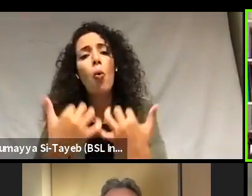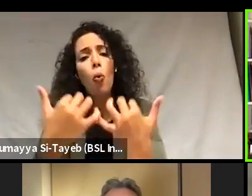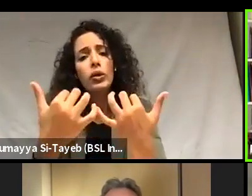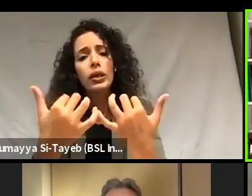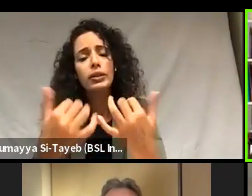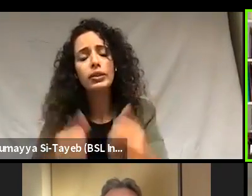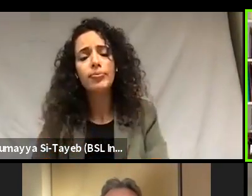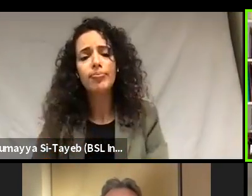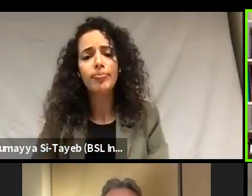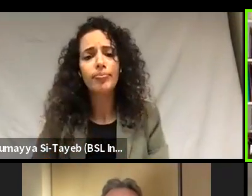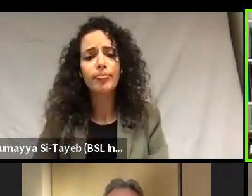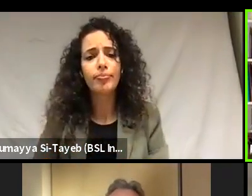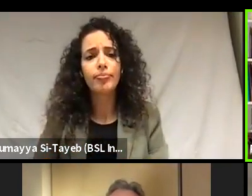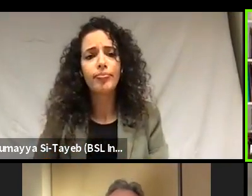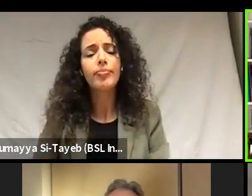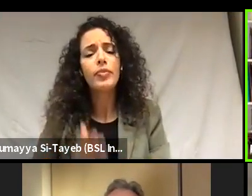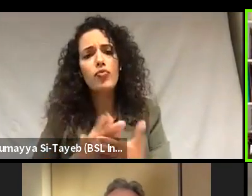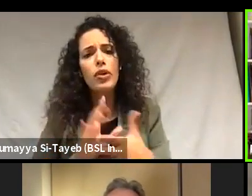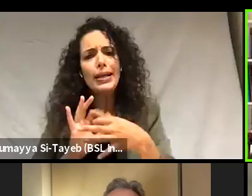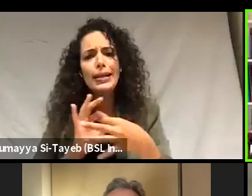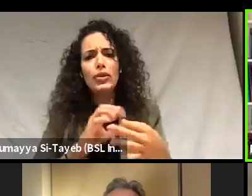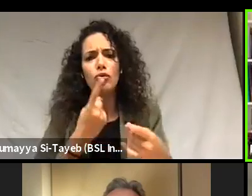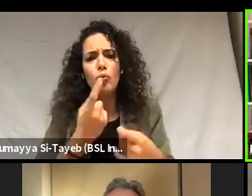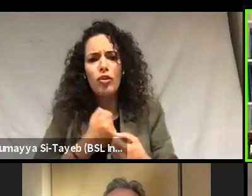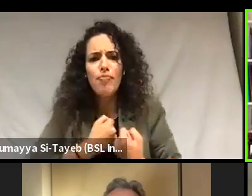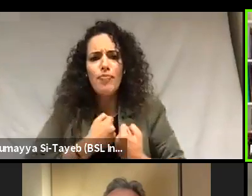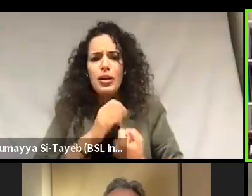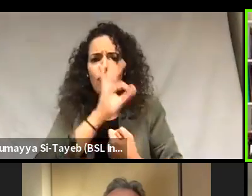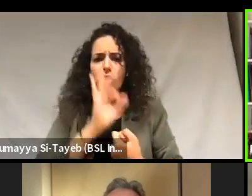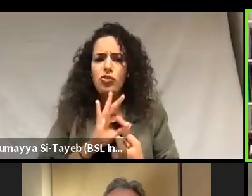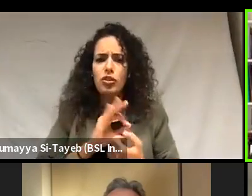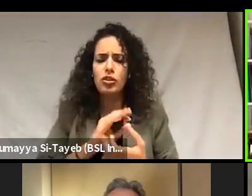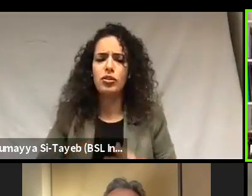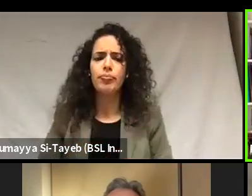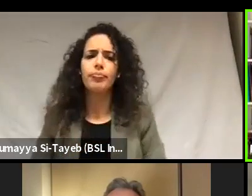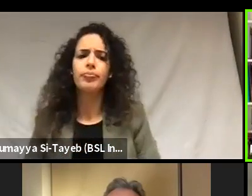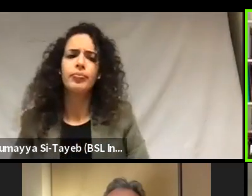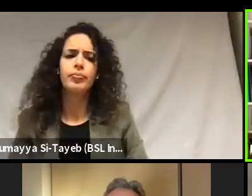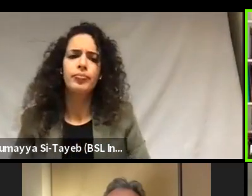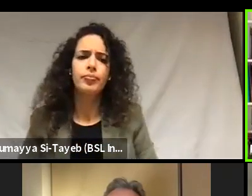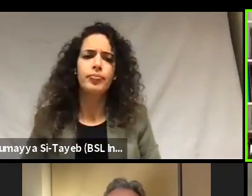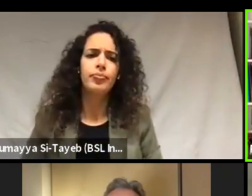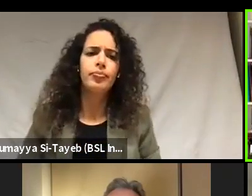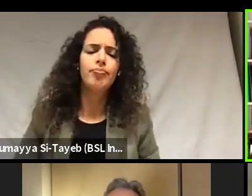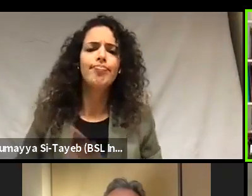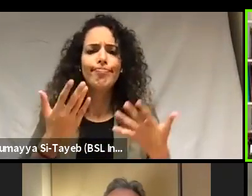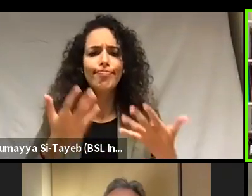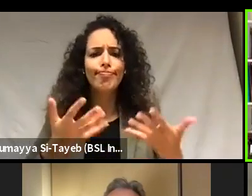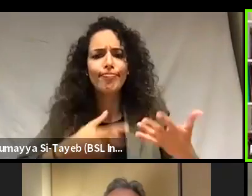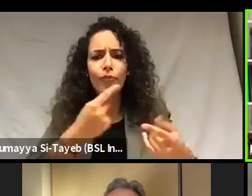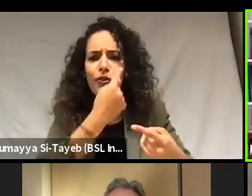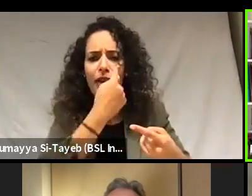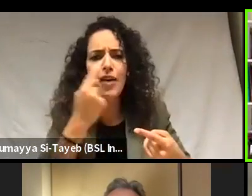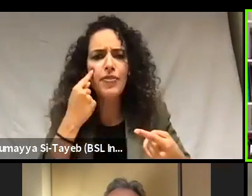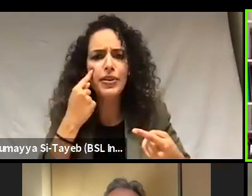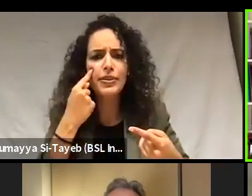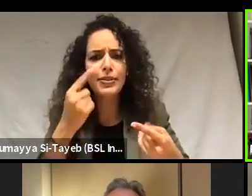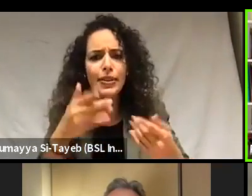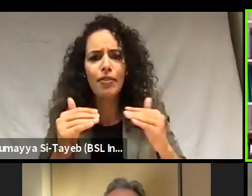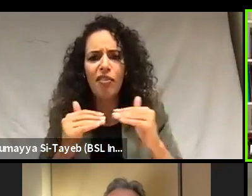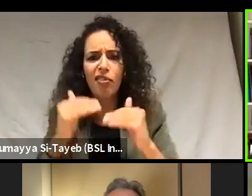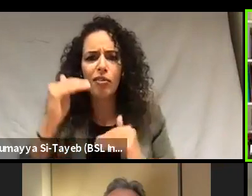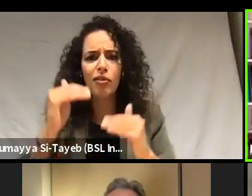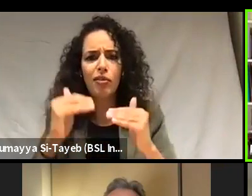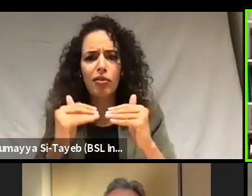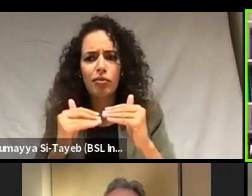of ties in with one of the questions we had, which is that given the evidence there of the inconsistencies that still